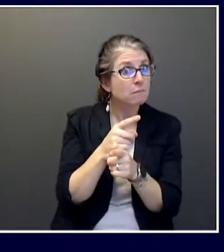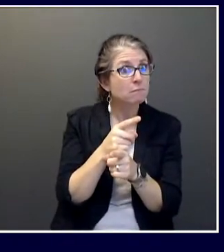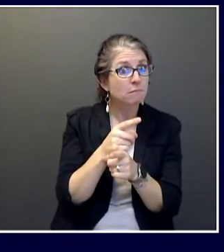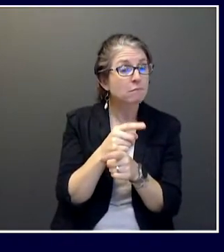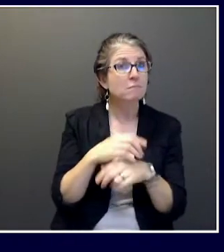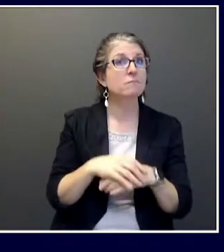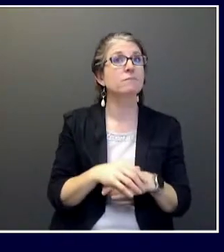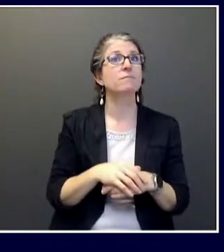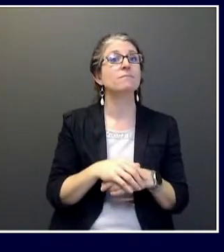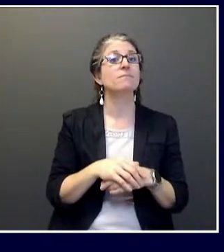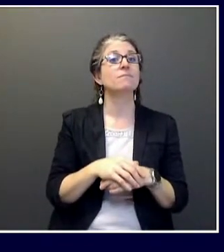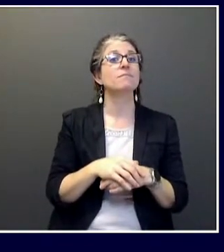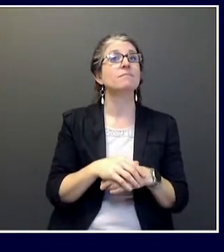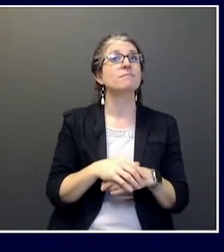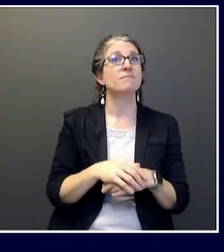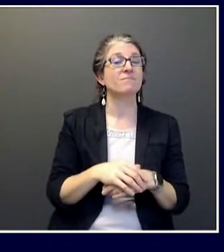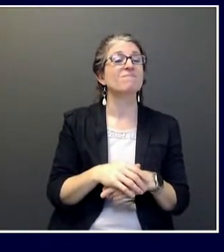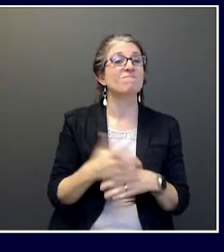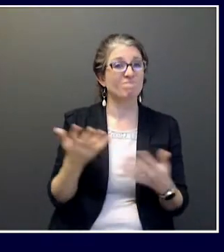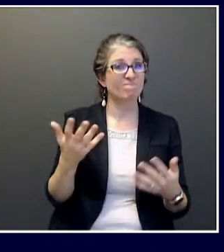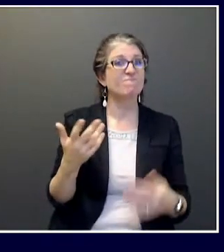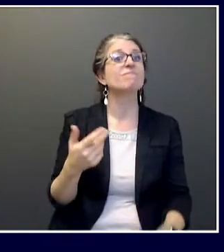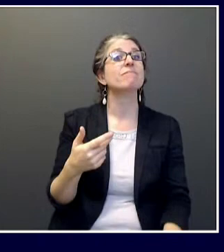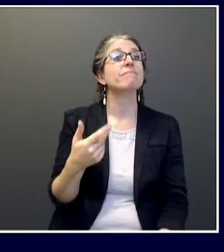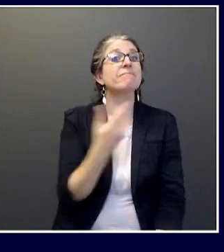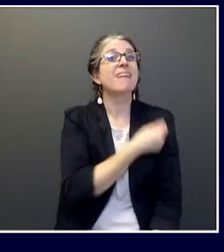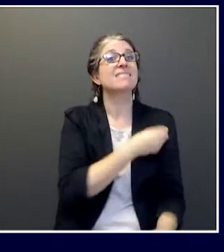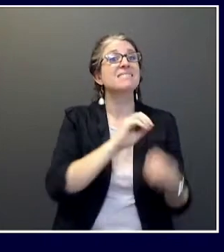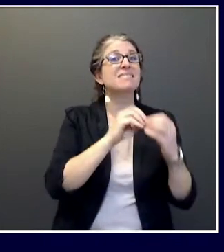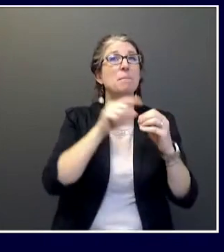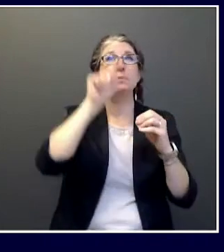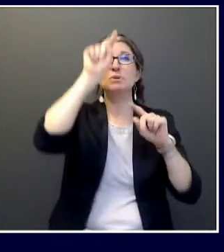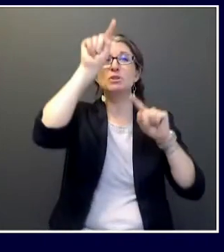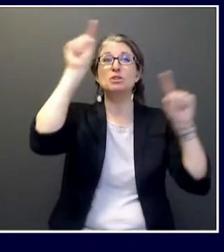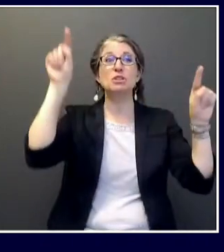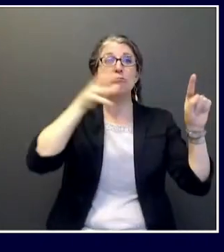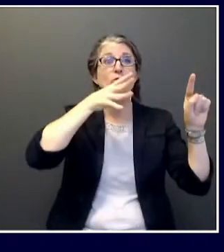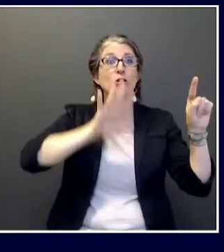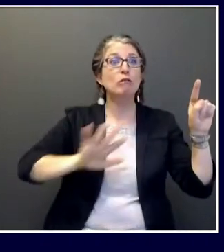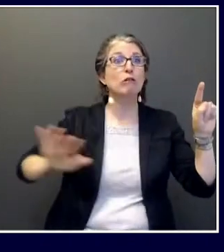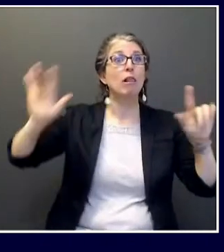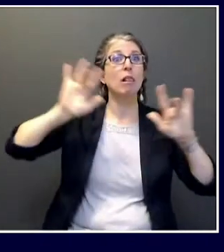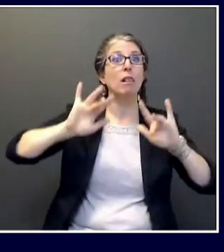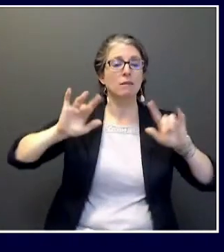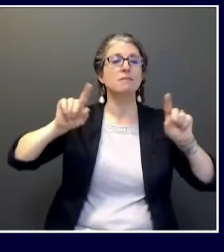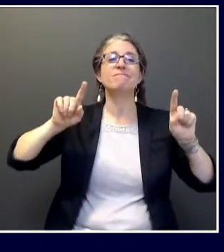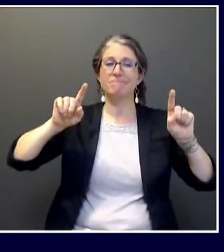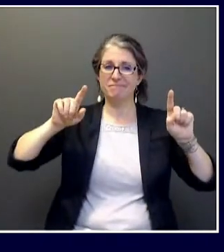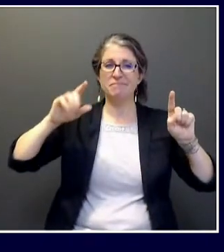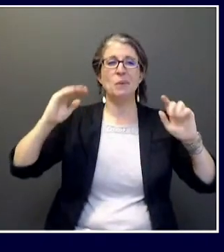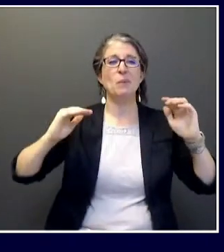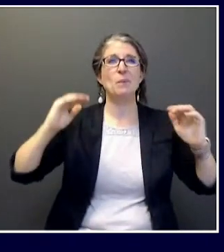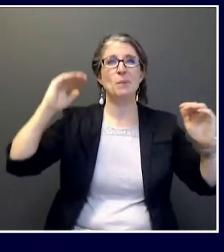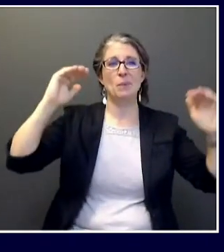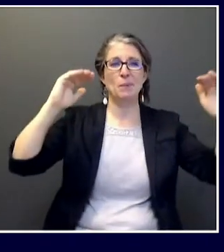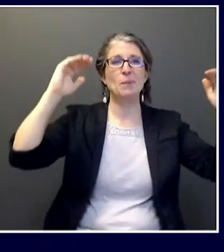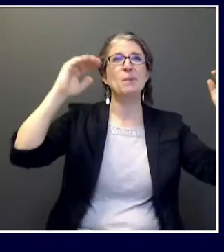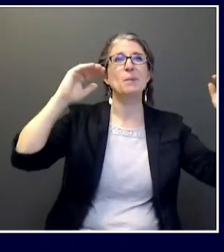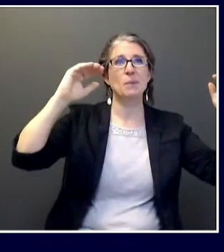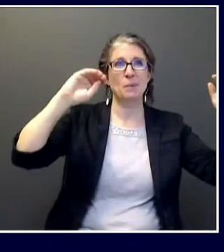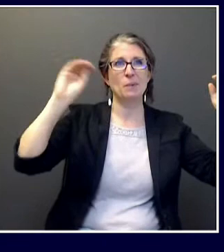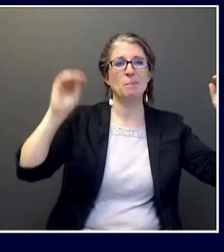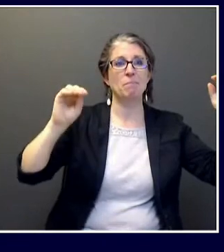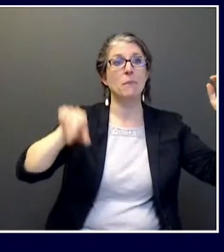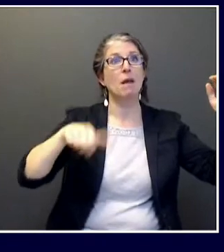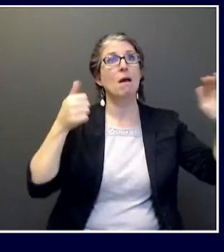some of our rural counties have been a bit lower, but they're still quite good relative to other states. But Aroostook County is